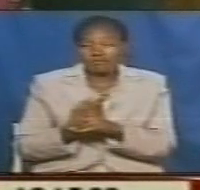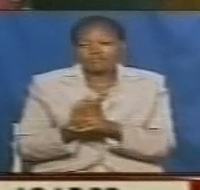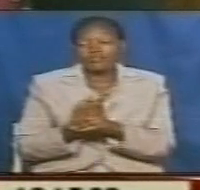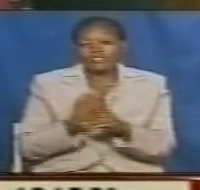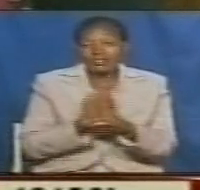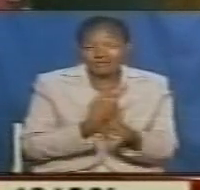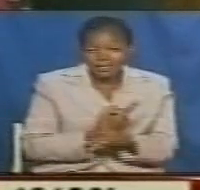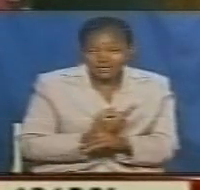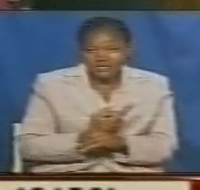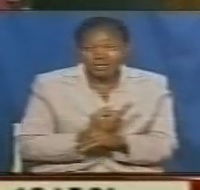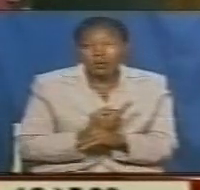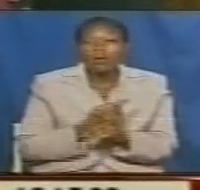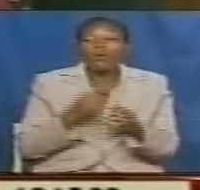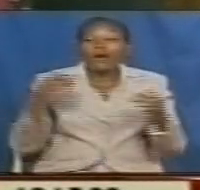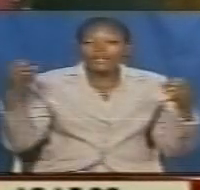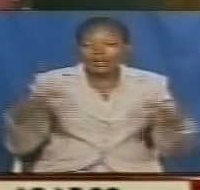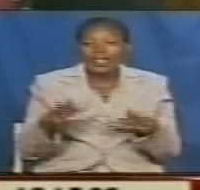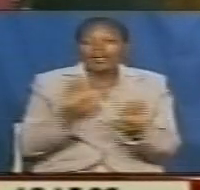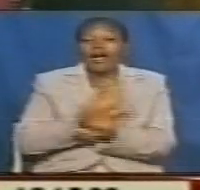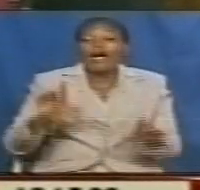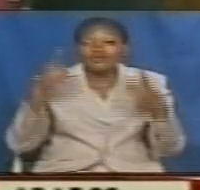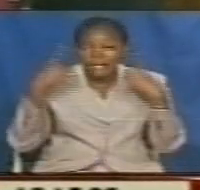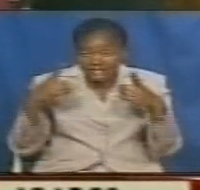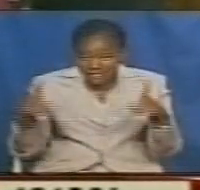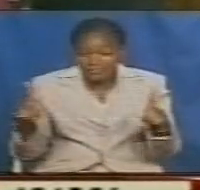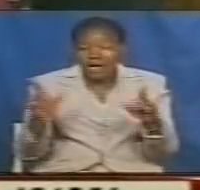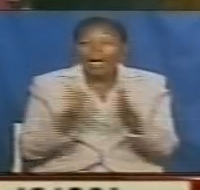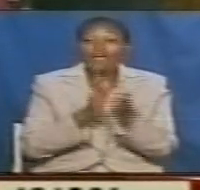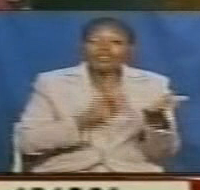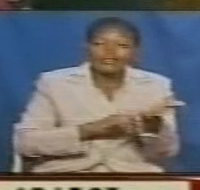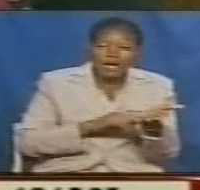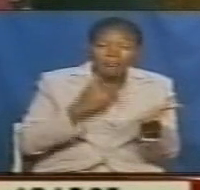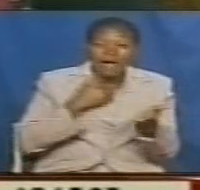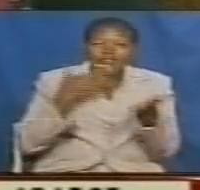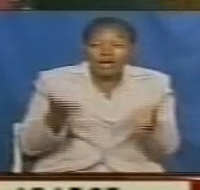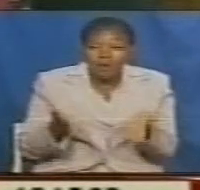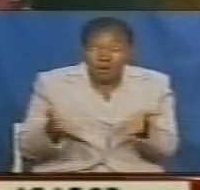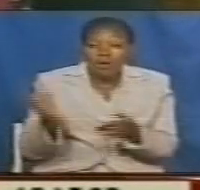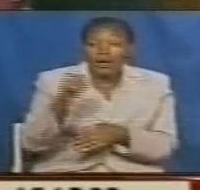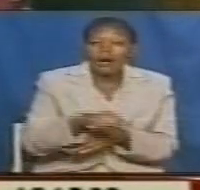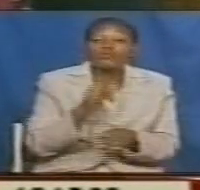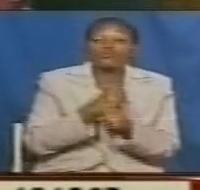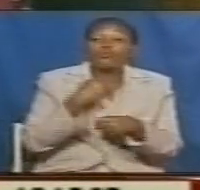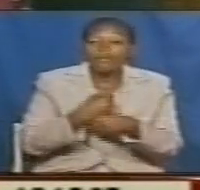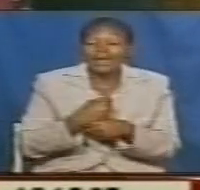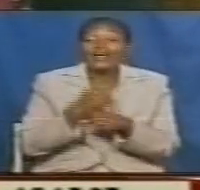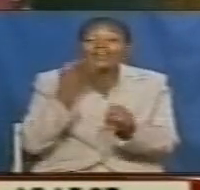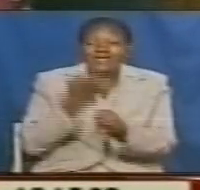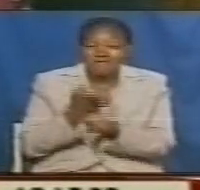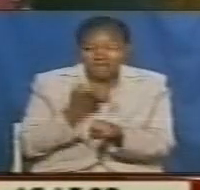clearly unsuccessful, and the time has therefore now come to make difficult